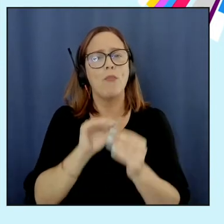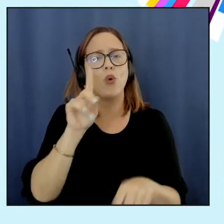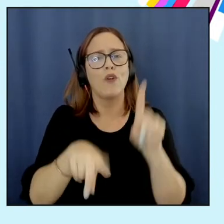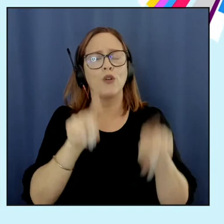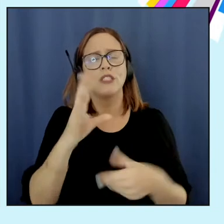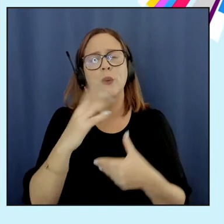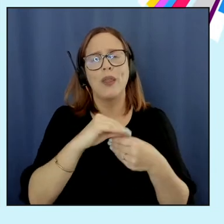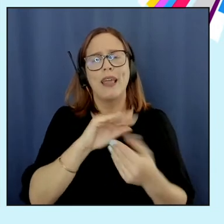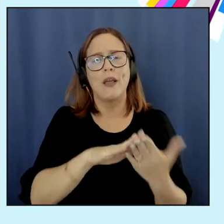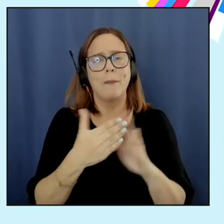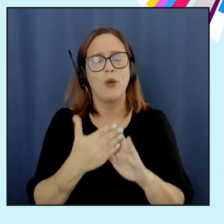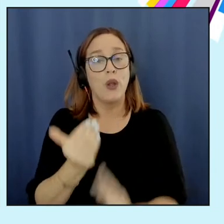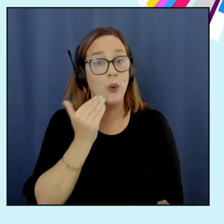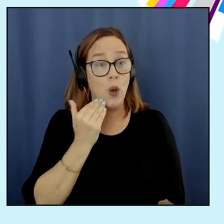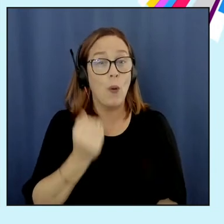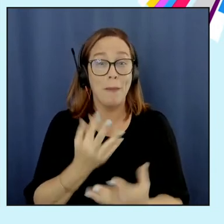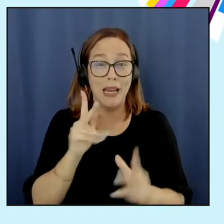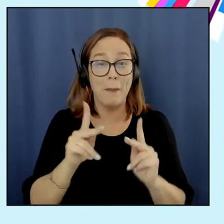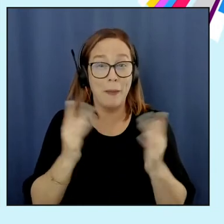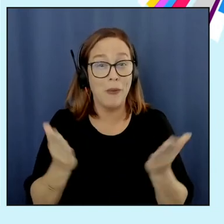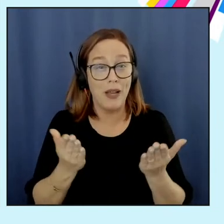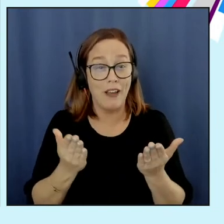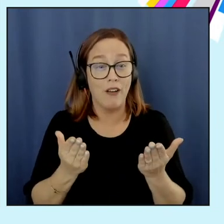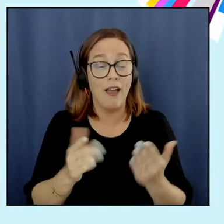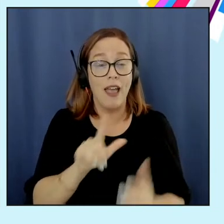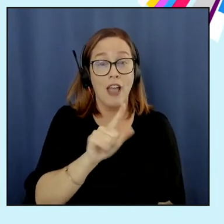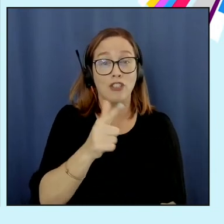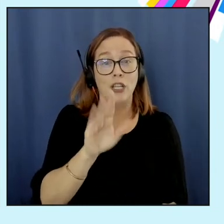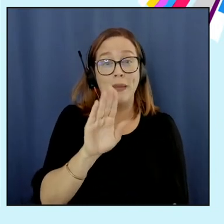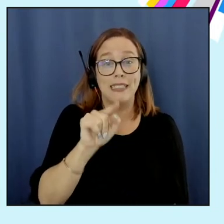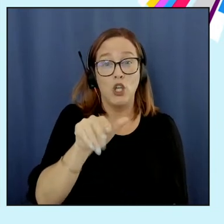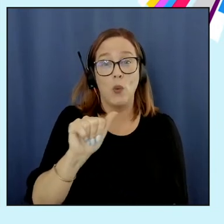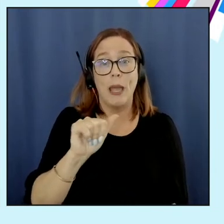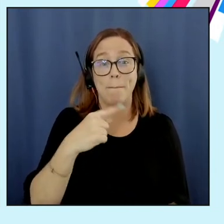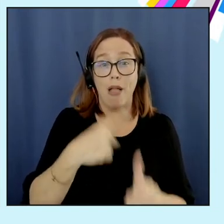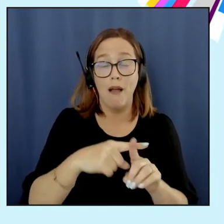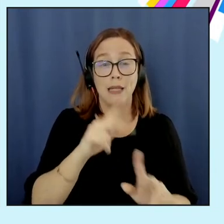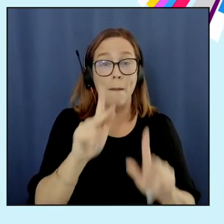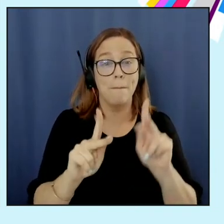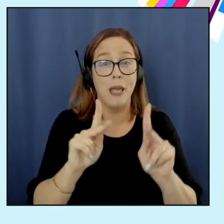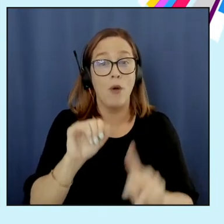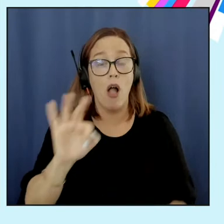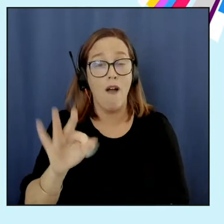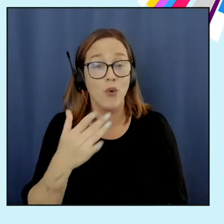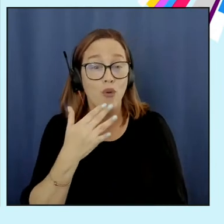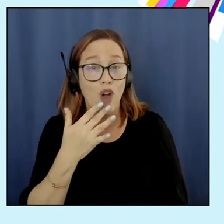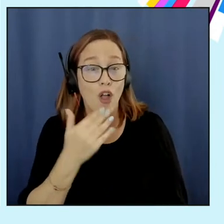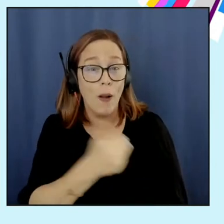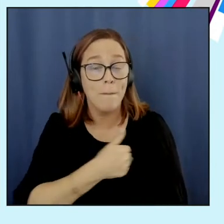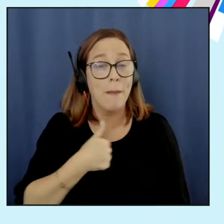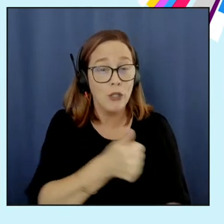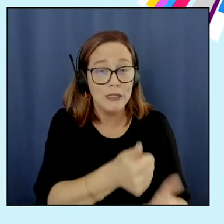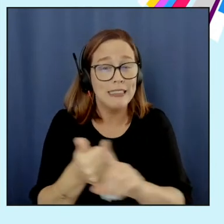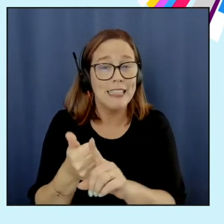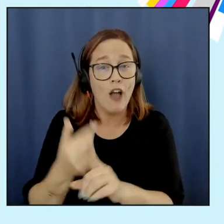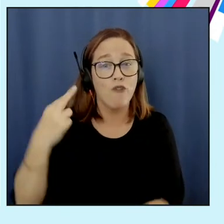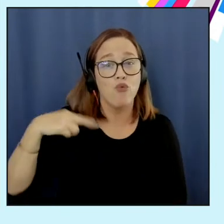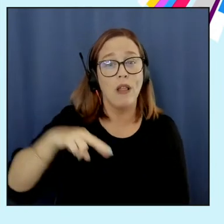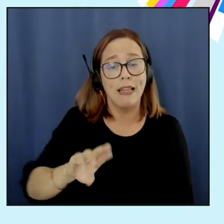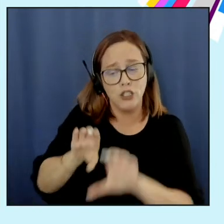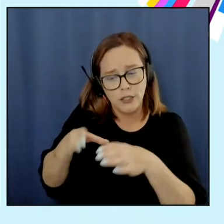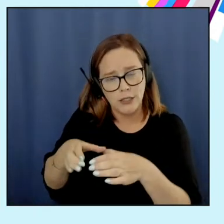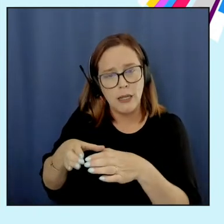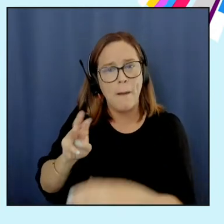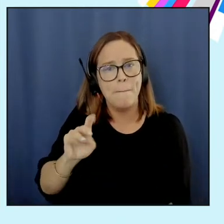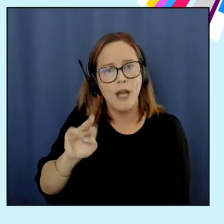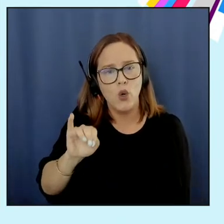among us who are LGBTQIA+ people of color, who are members of religious minorities, and those who may never have been able